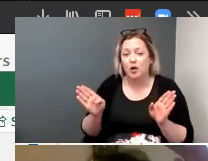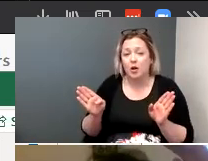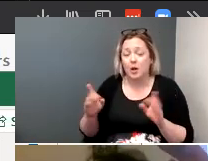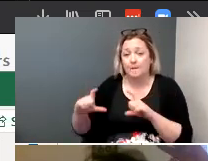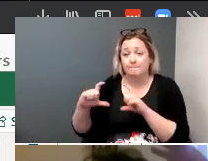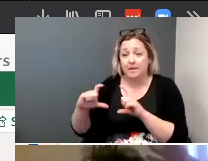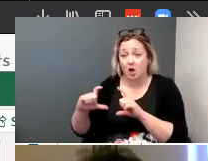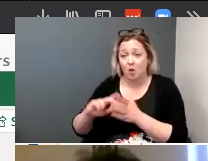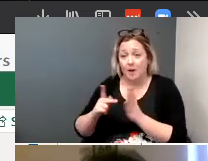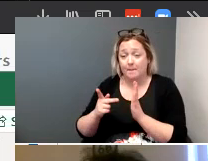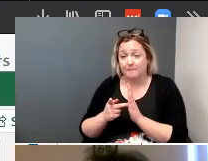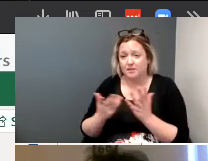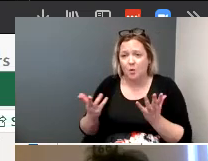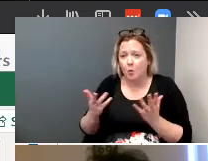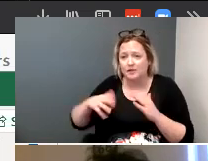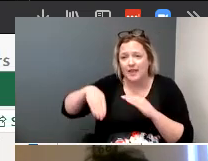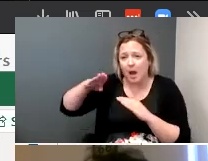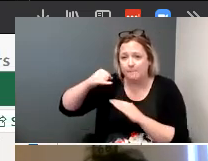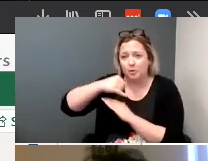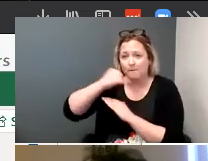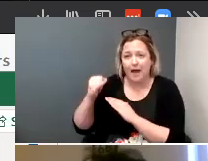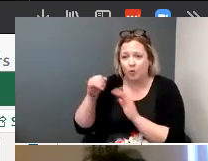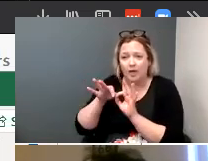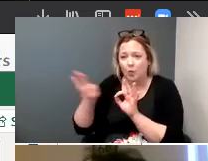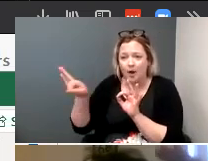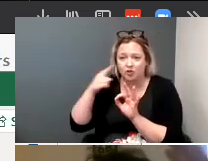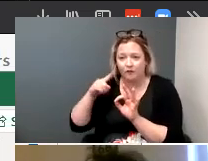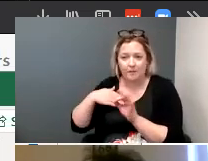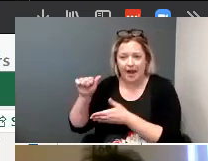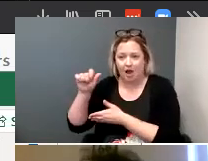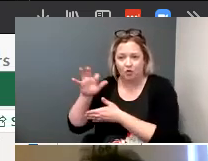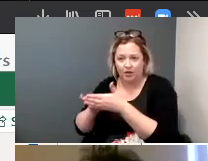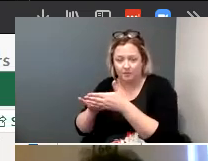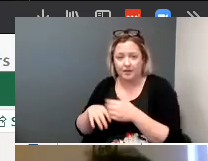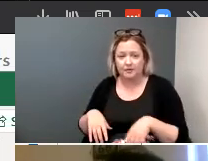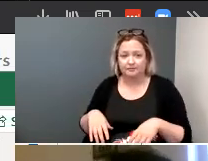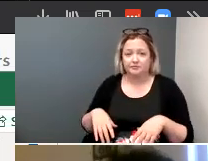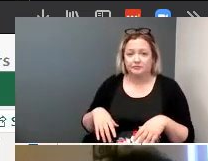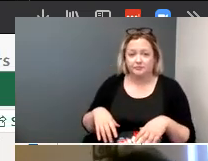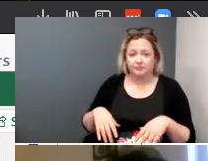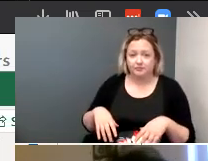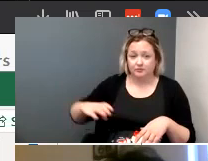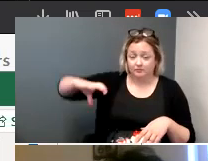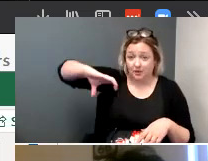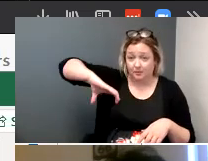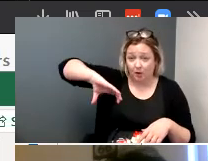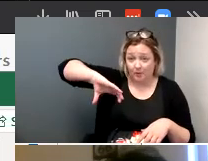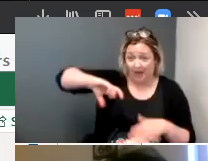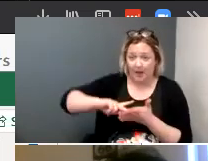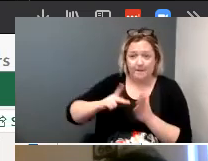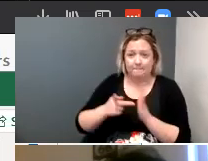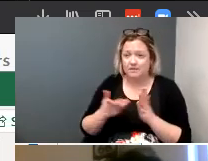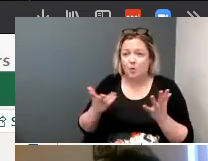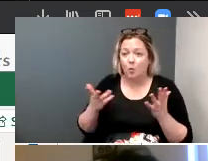upper bound equation of my algorithm. Big omega means what is the lower bound of my algorithm. And big